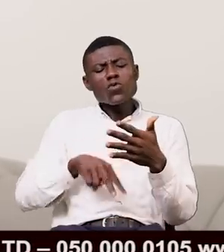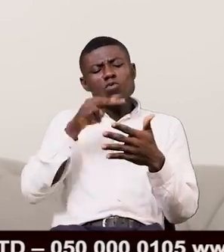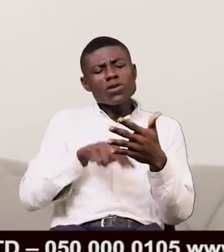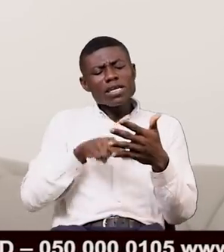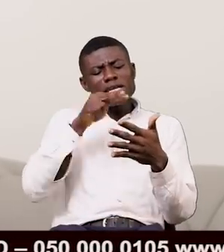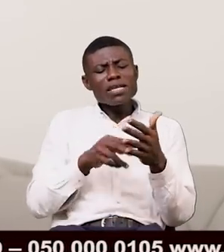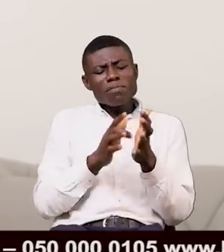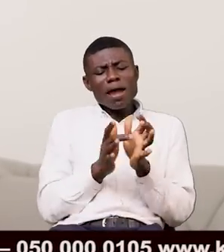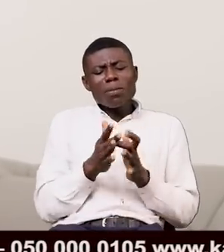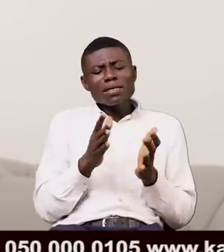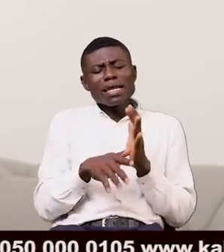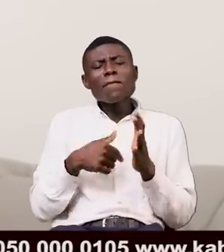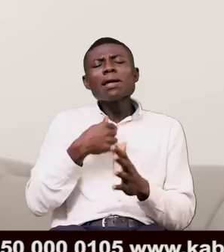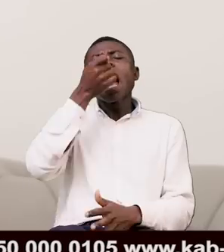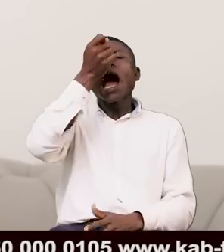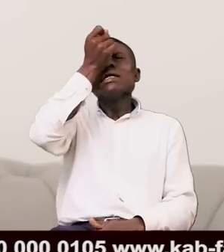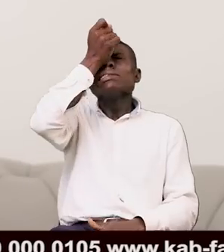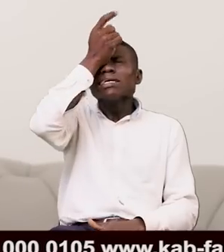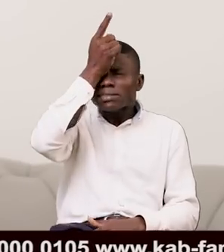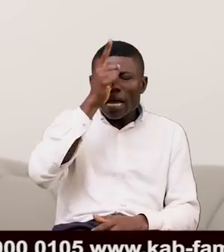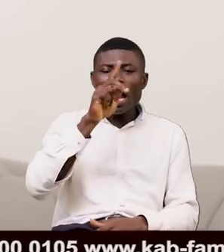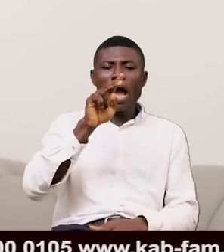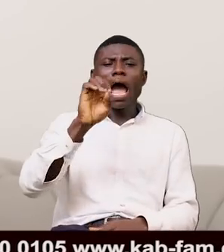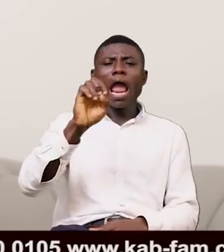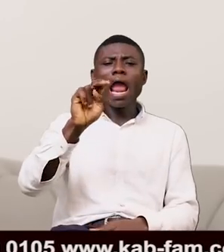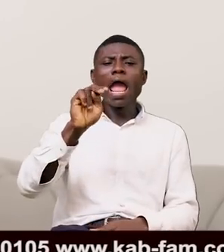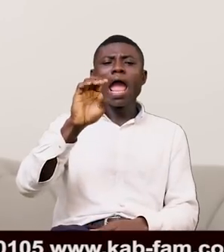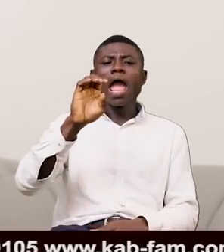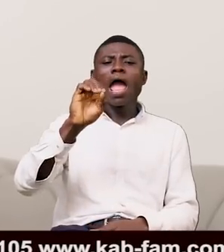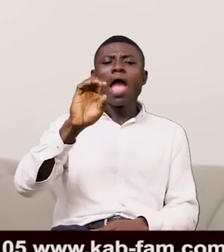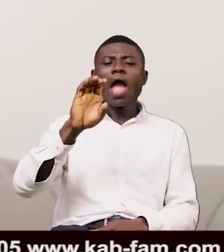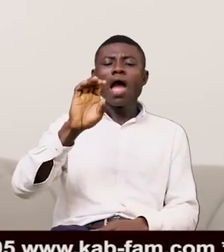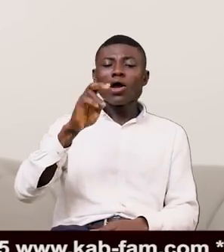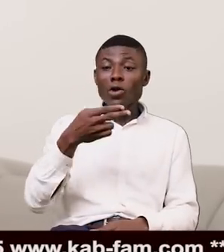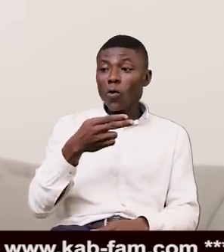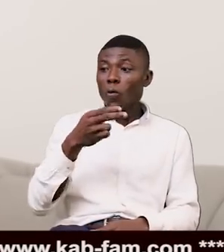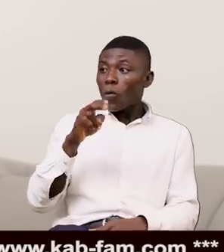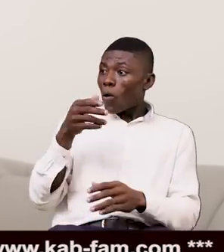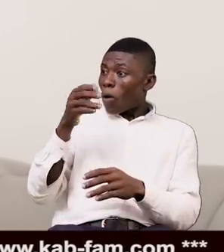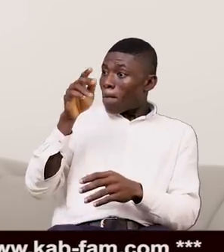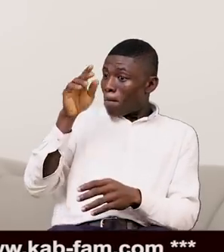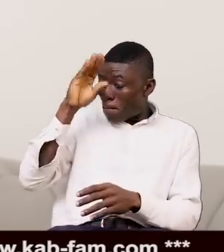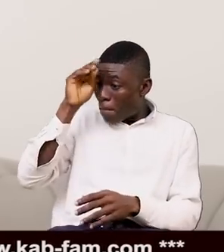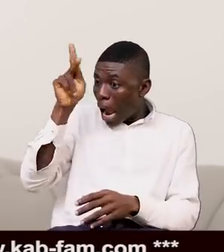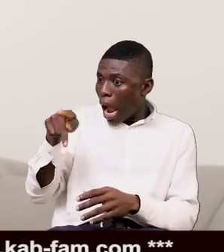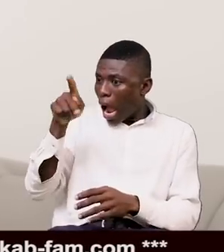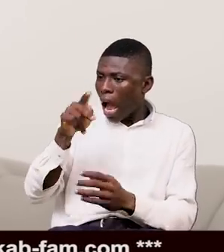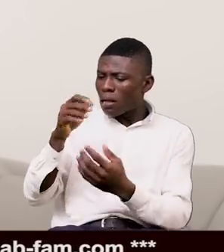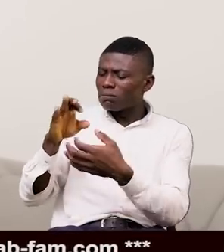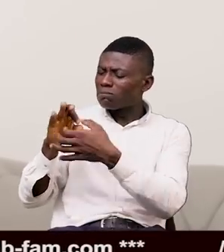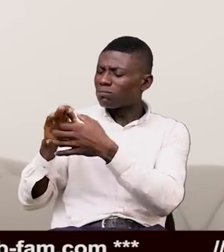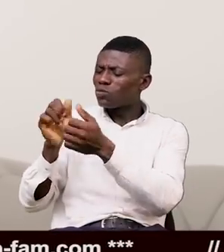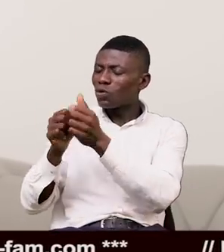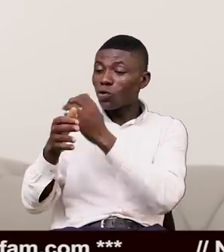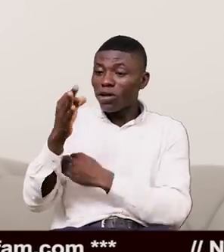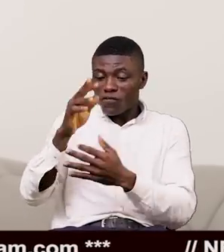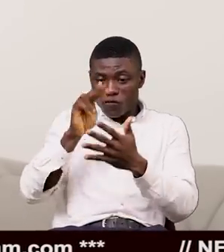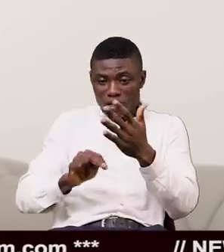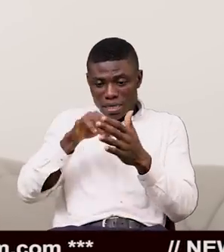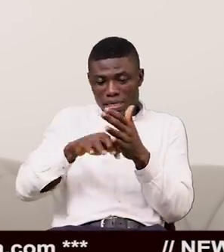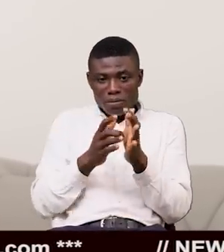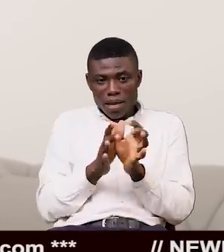so ekwan wo fa so ni Yankopon nante na Enoch ye obi a na wo ben Yankopon so we read Enoch ho asem